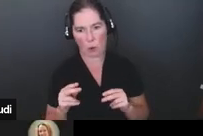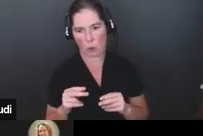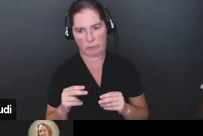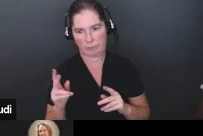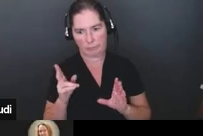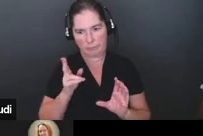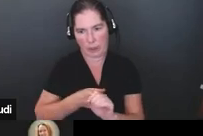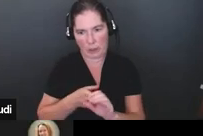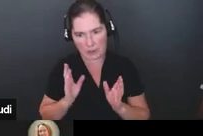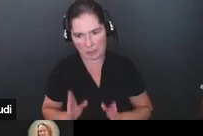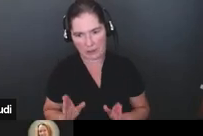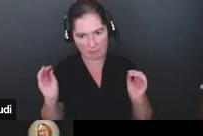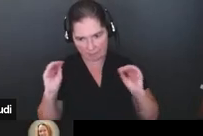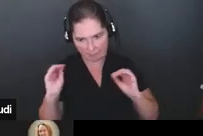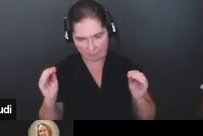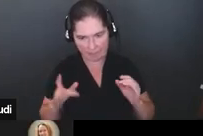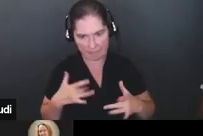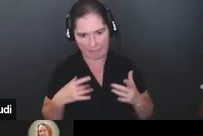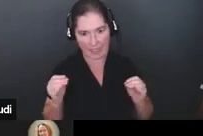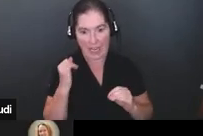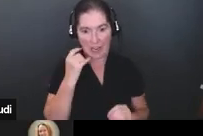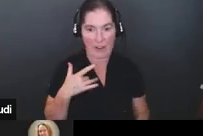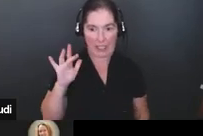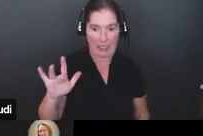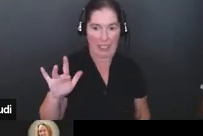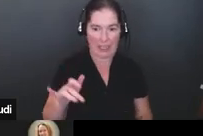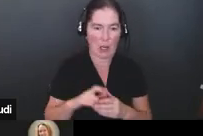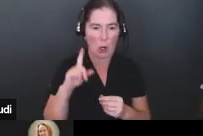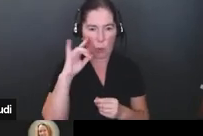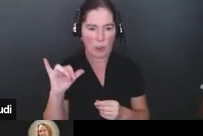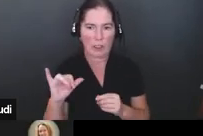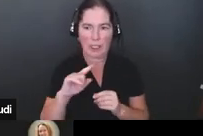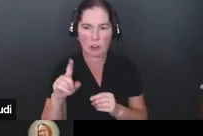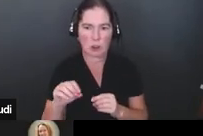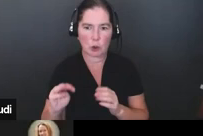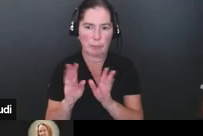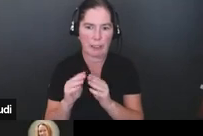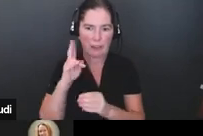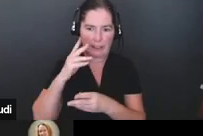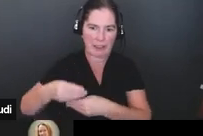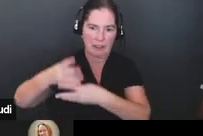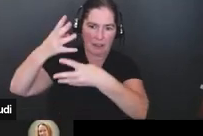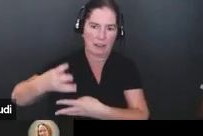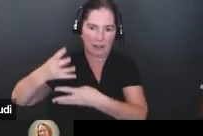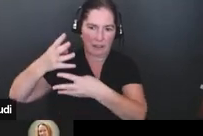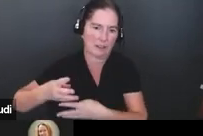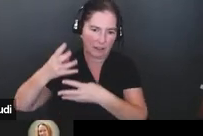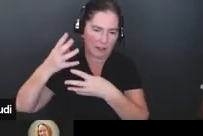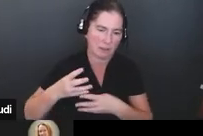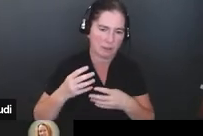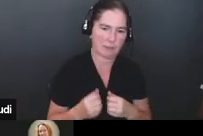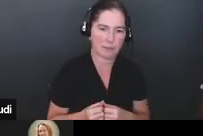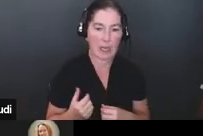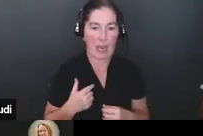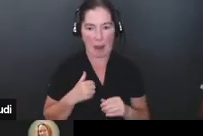not going to be as exciting. But if I show participants, it would be similar to a Zoom meeting where you would have all the tiles on this side. I'm going to